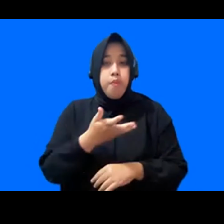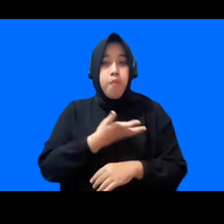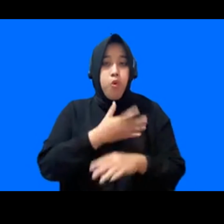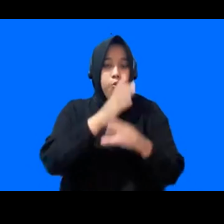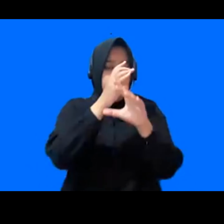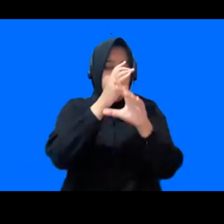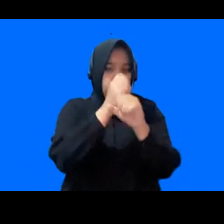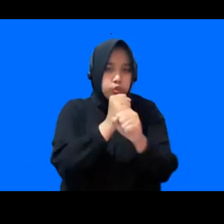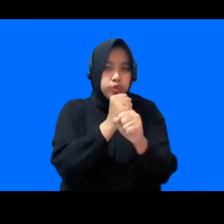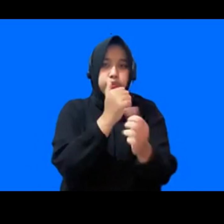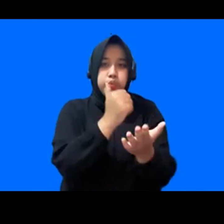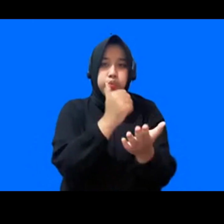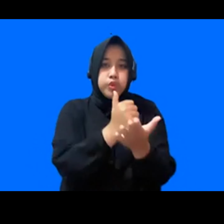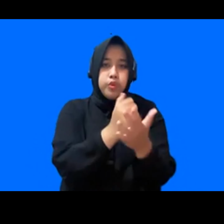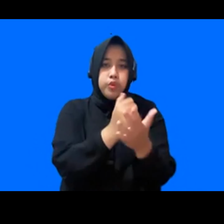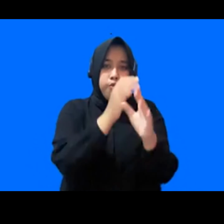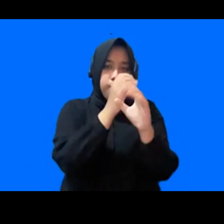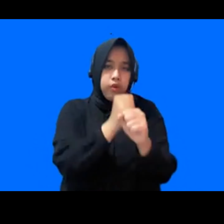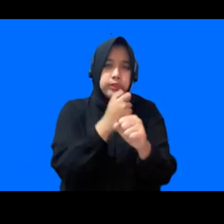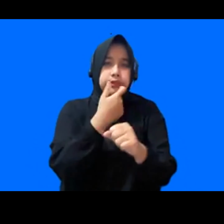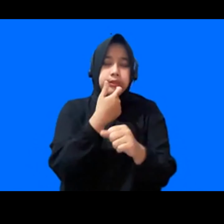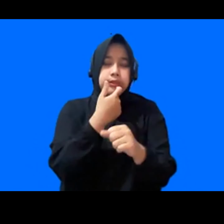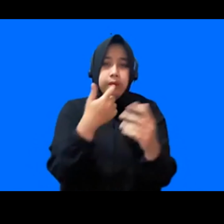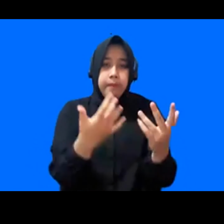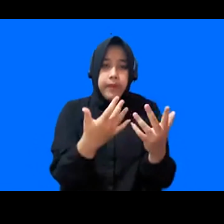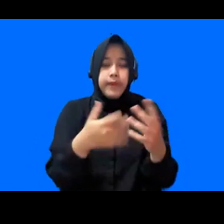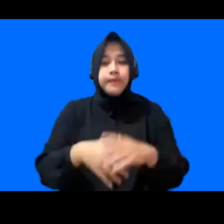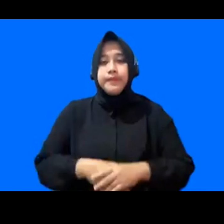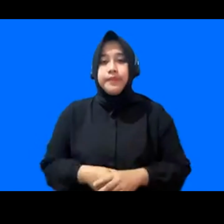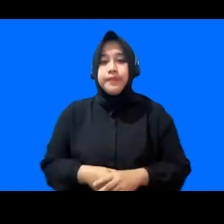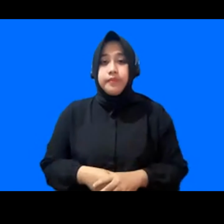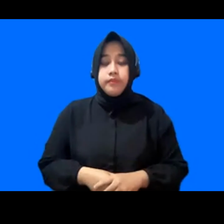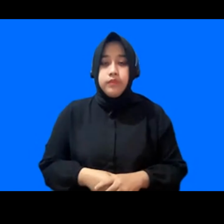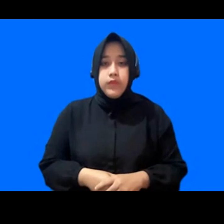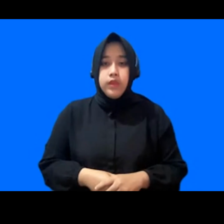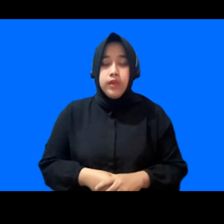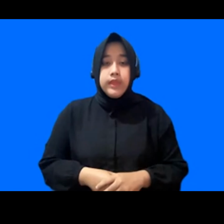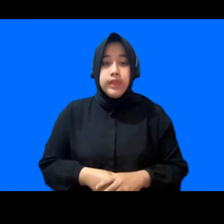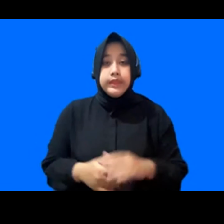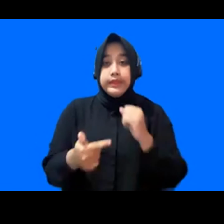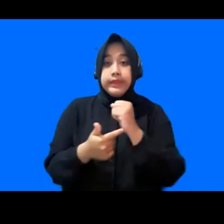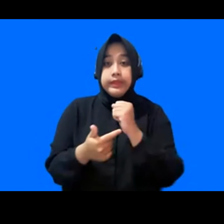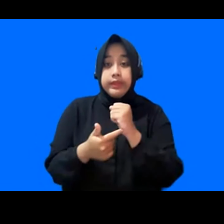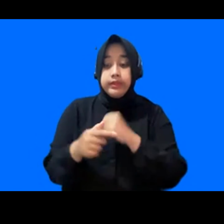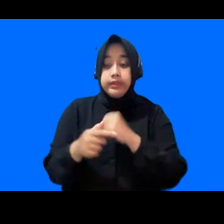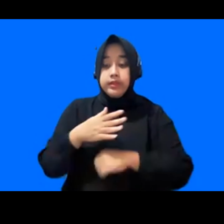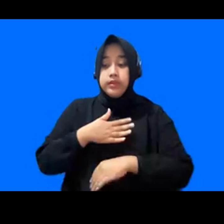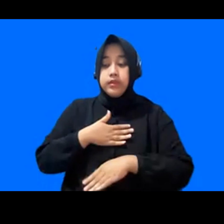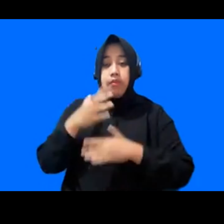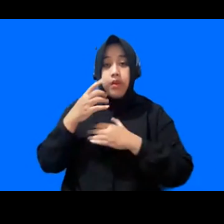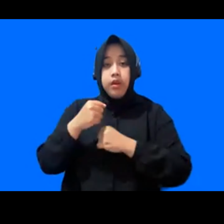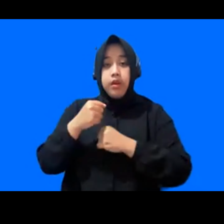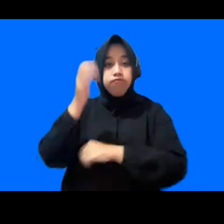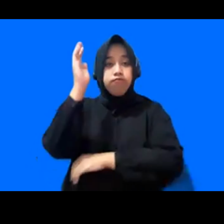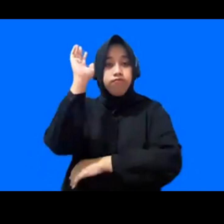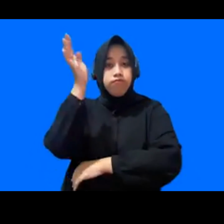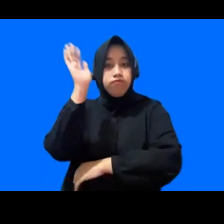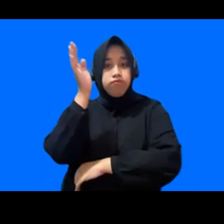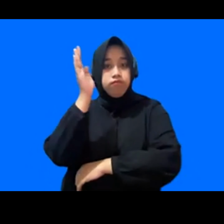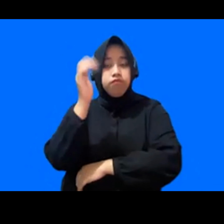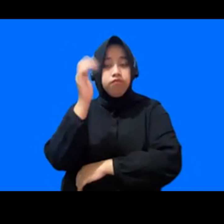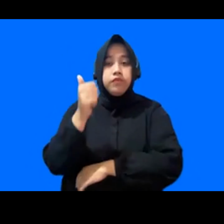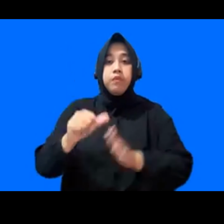globally, digitalization. And we hope that this seminar will help in facilitating conversations on how we can utilize the rise of